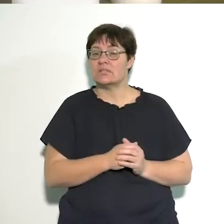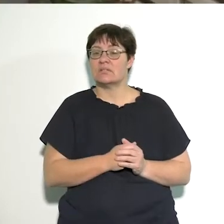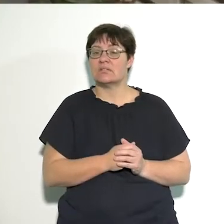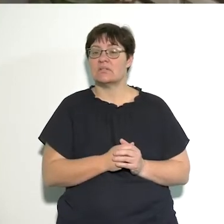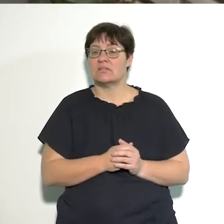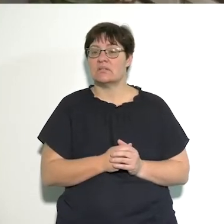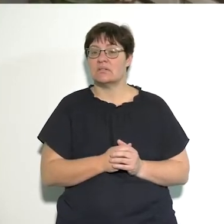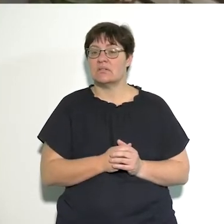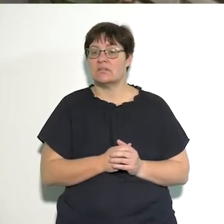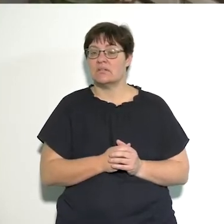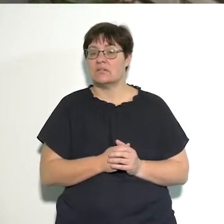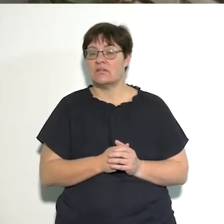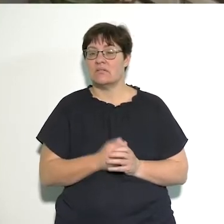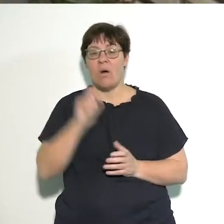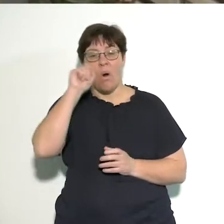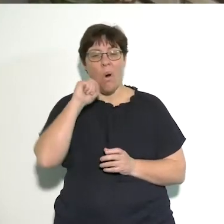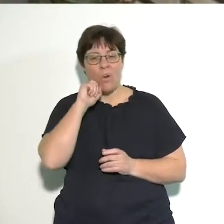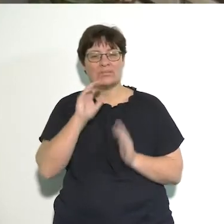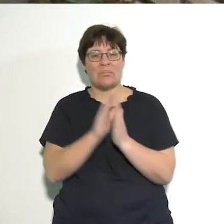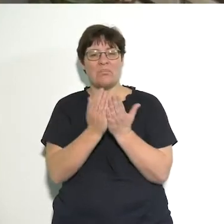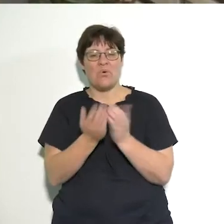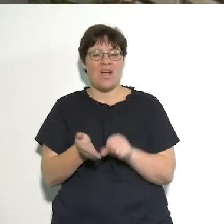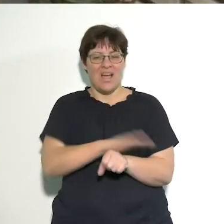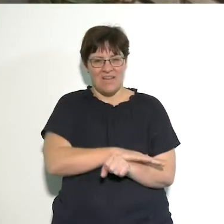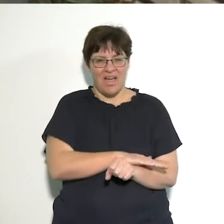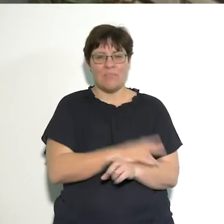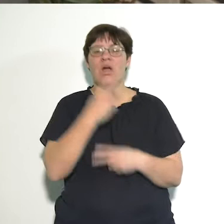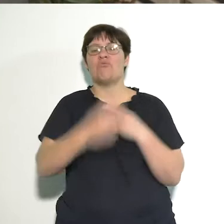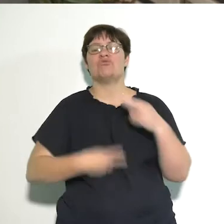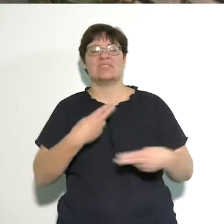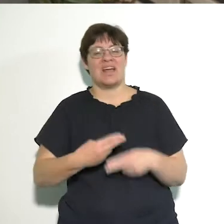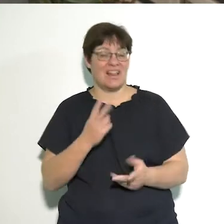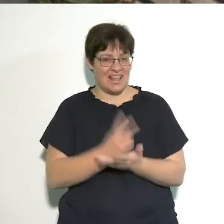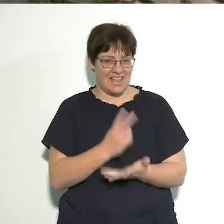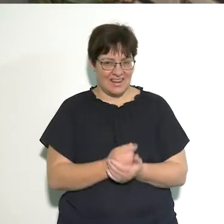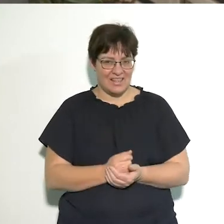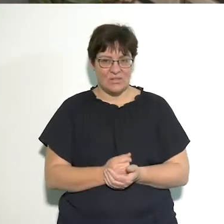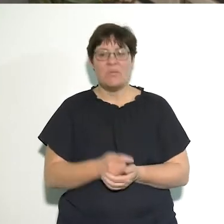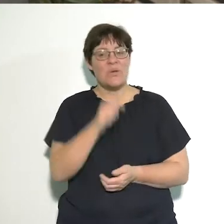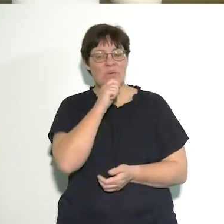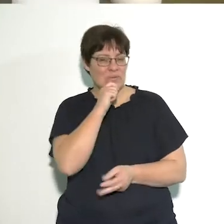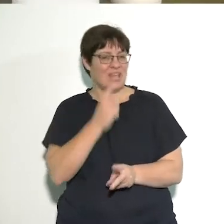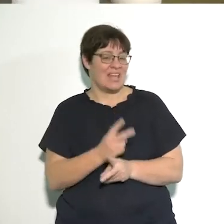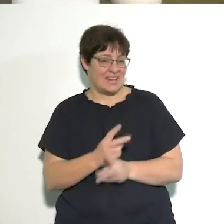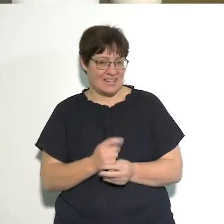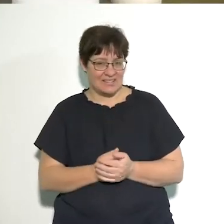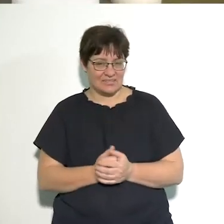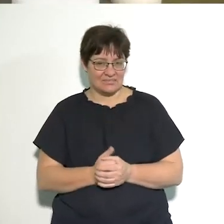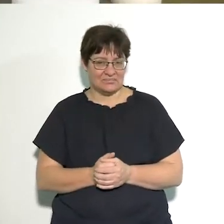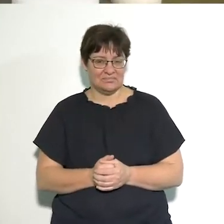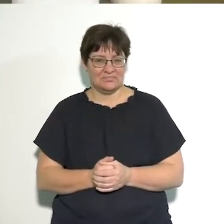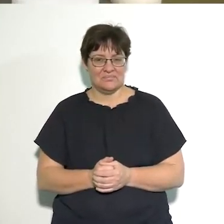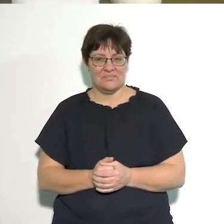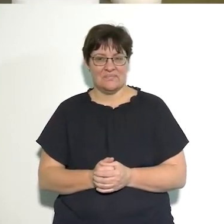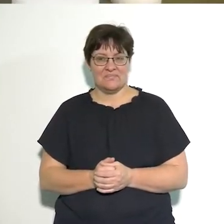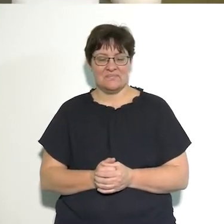from from an old covered book, so I just recycled that plastic. So it comes very handy to wipe